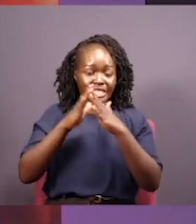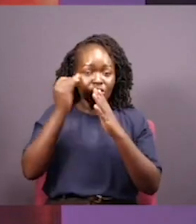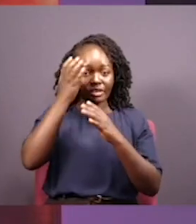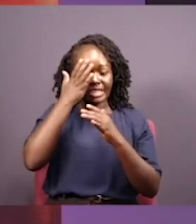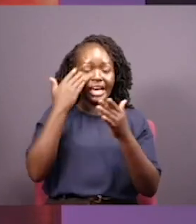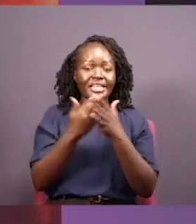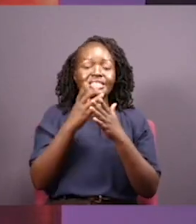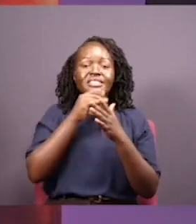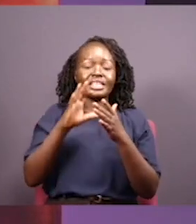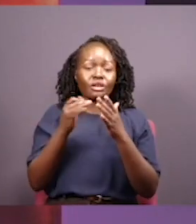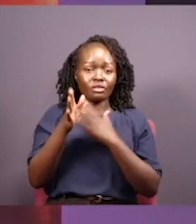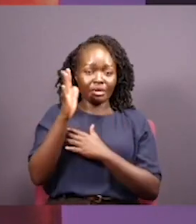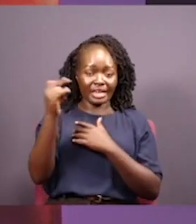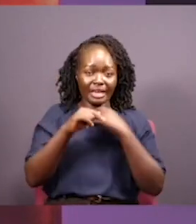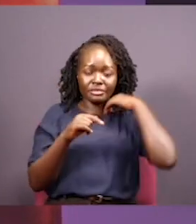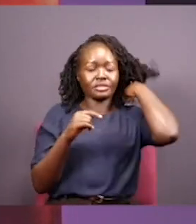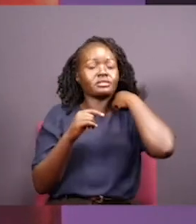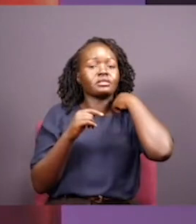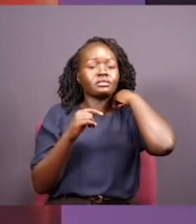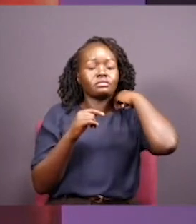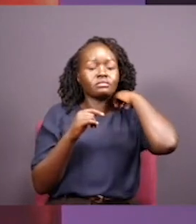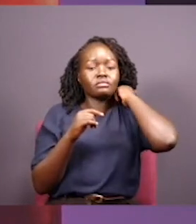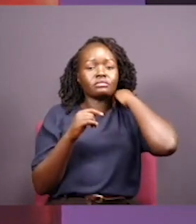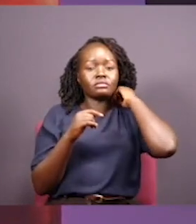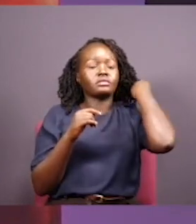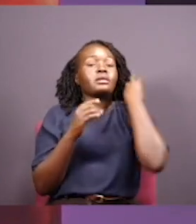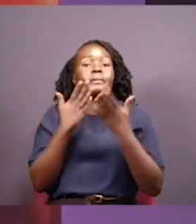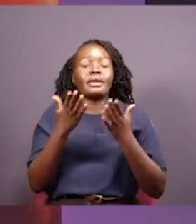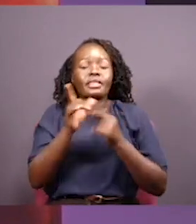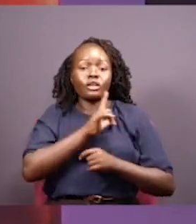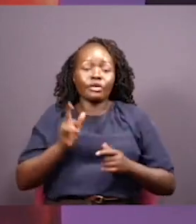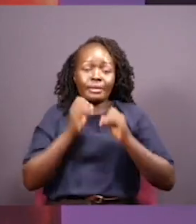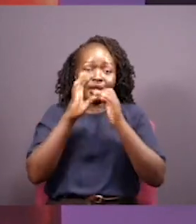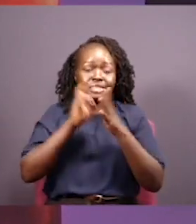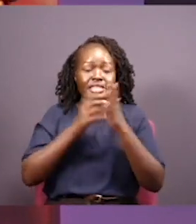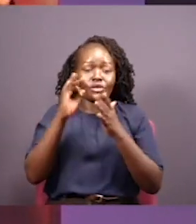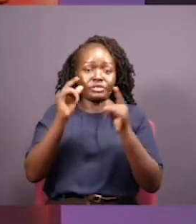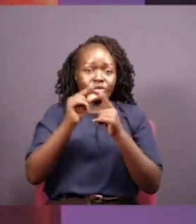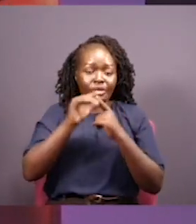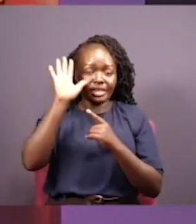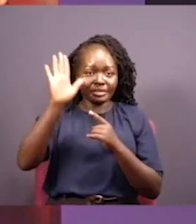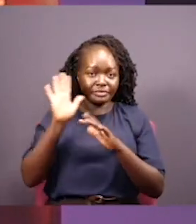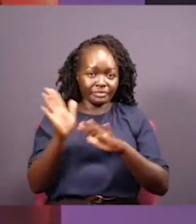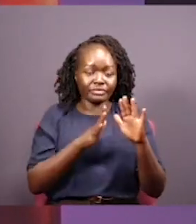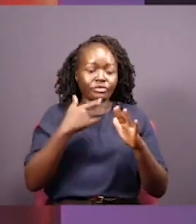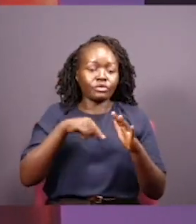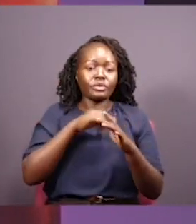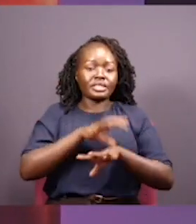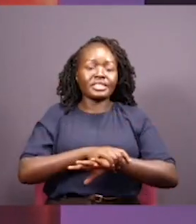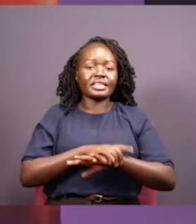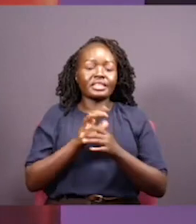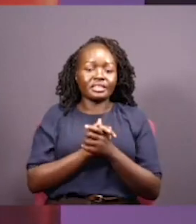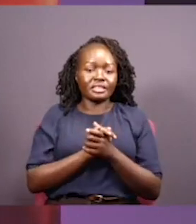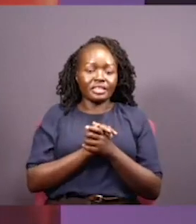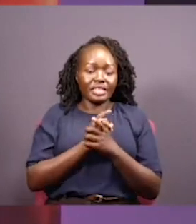Man comes." May the Lord bless the reading of his word. Let's just take a moment and